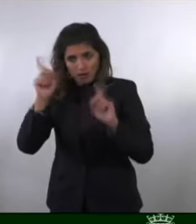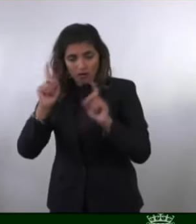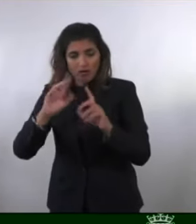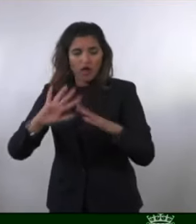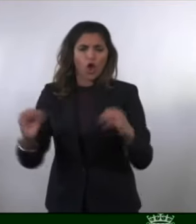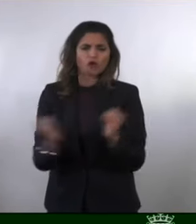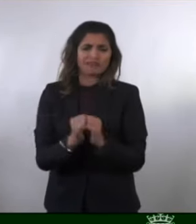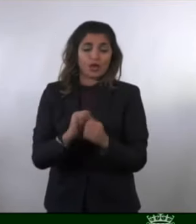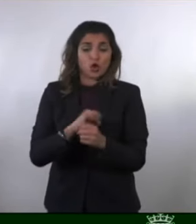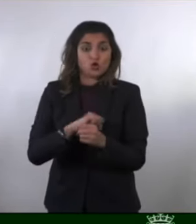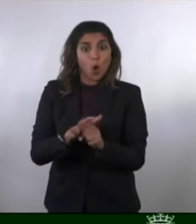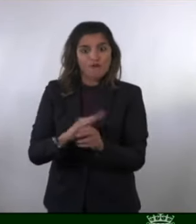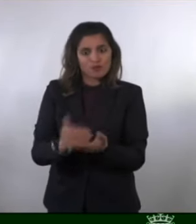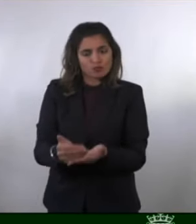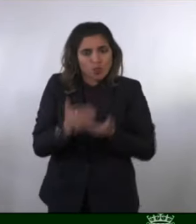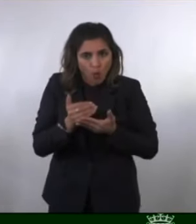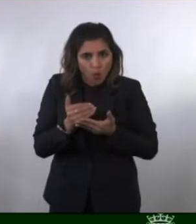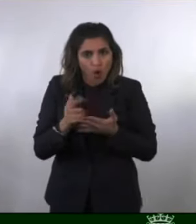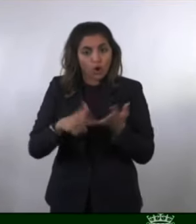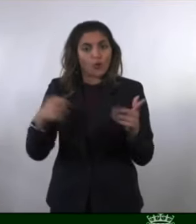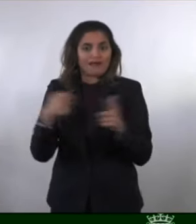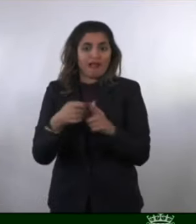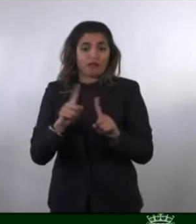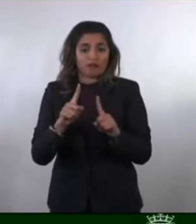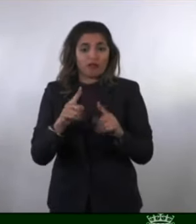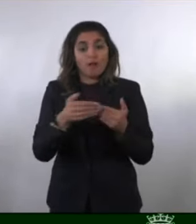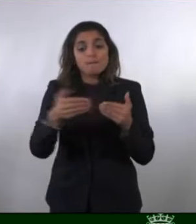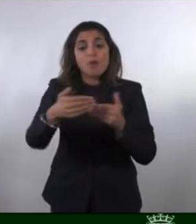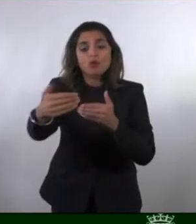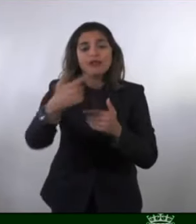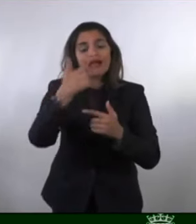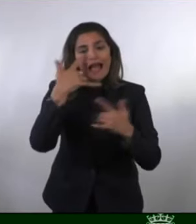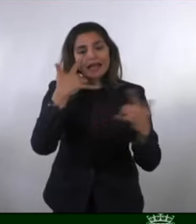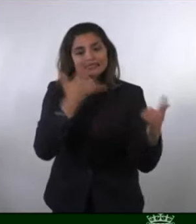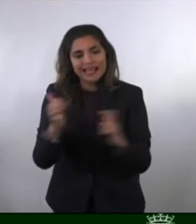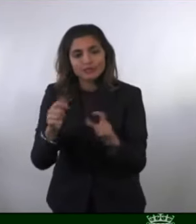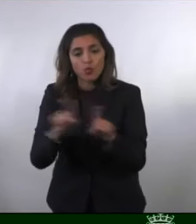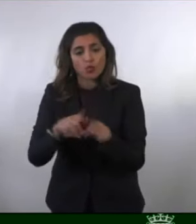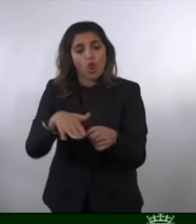testing at the borders and locally led test, trace and isolate systems?